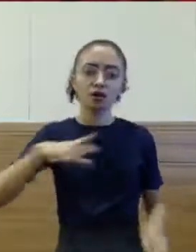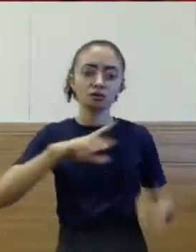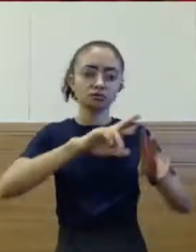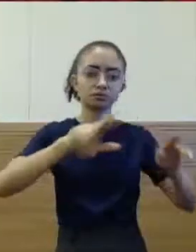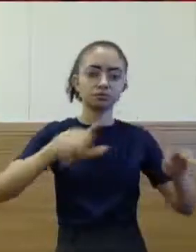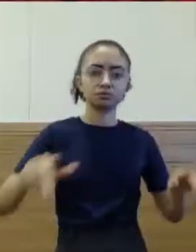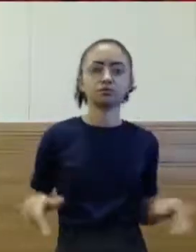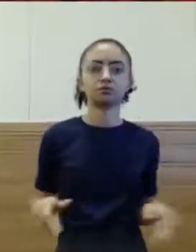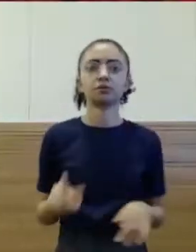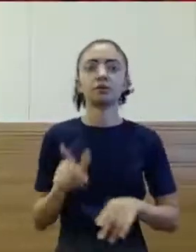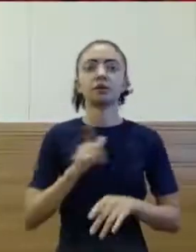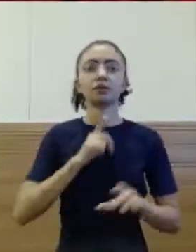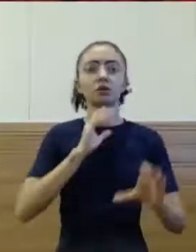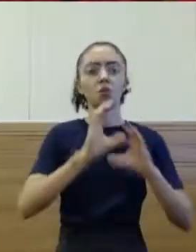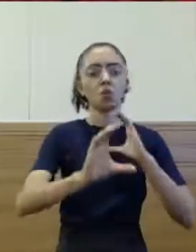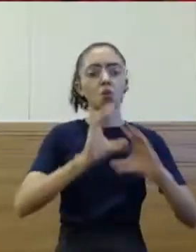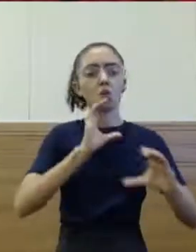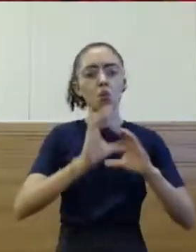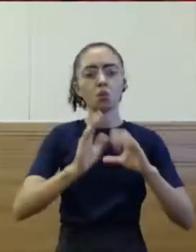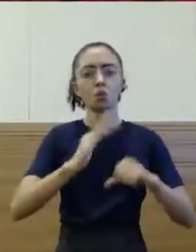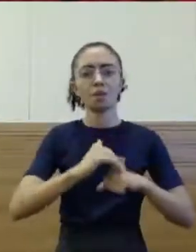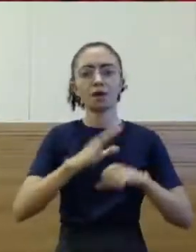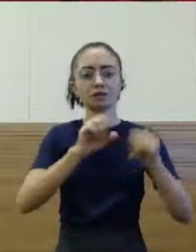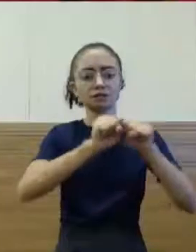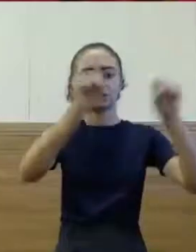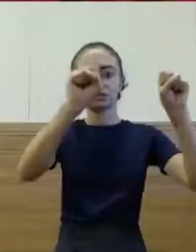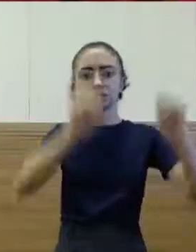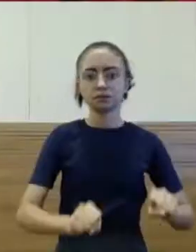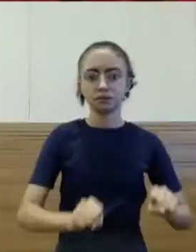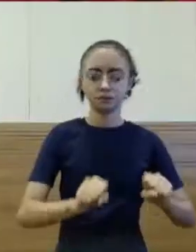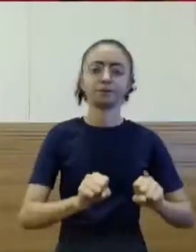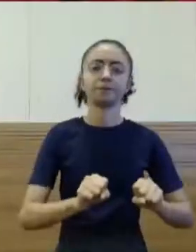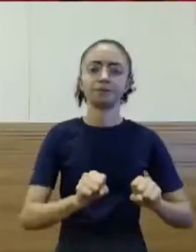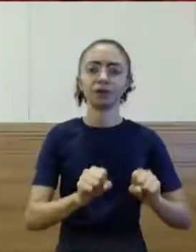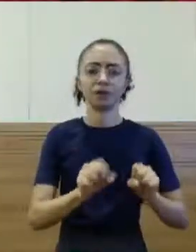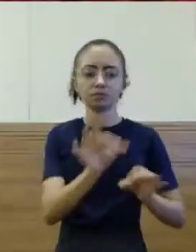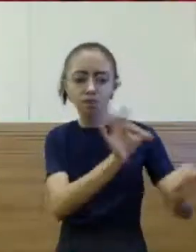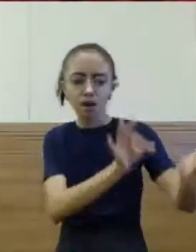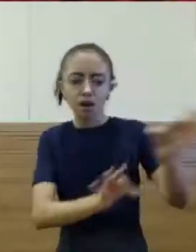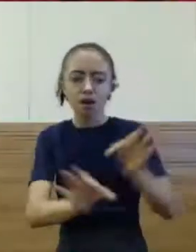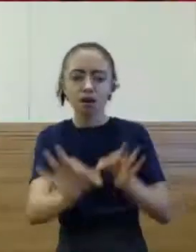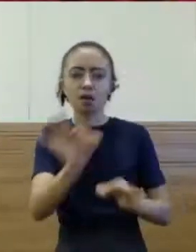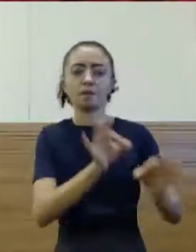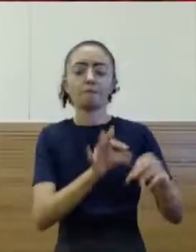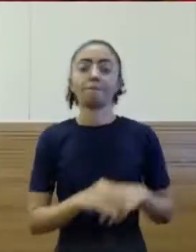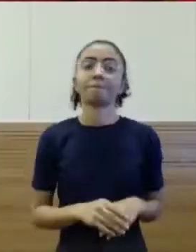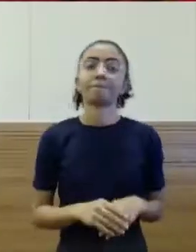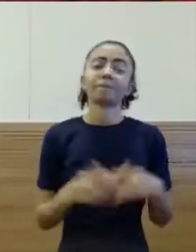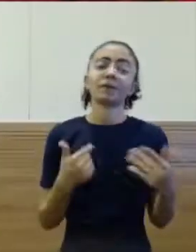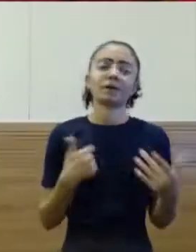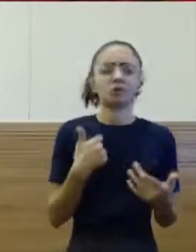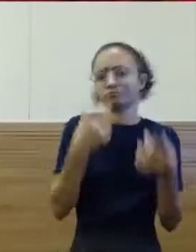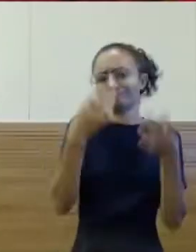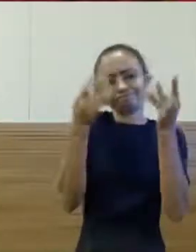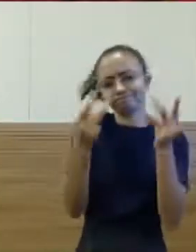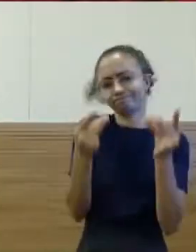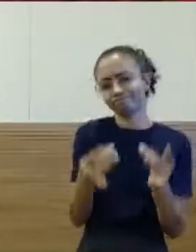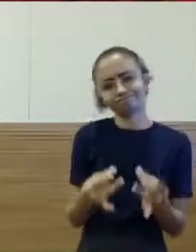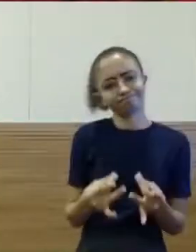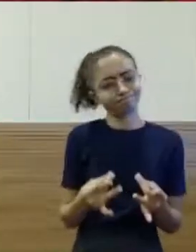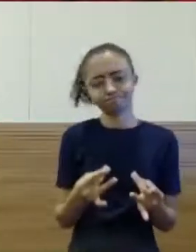a more systematic communication plan. When we were talking about, well, of course, I didn't go into details to